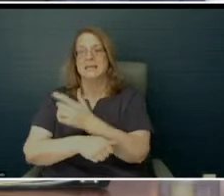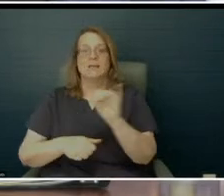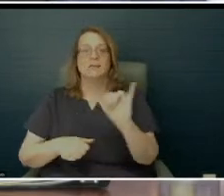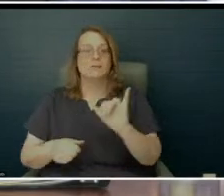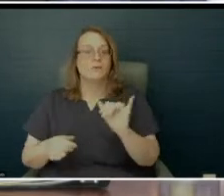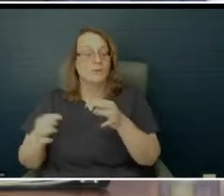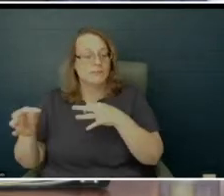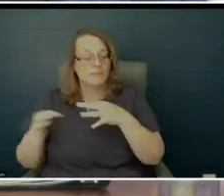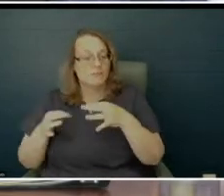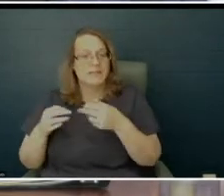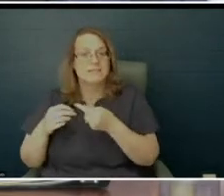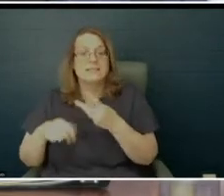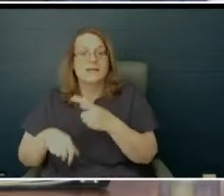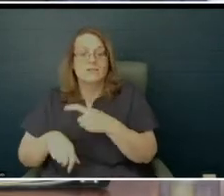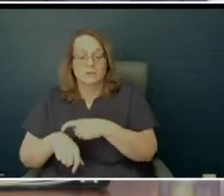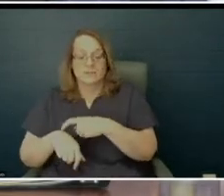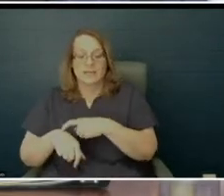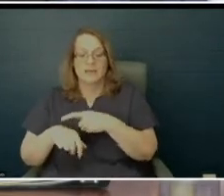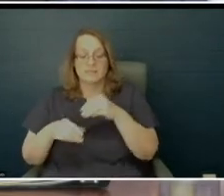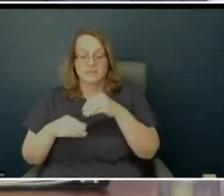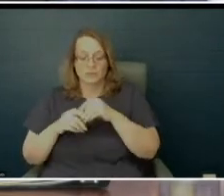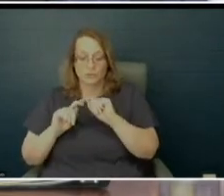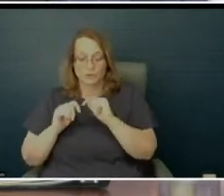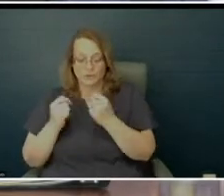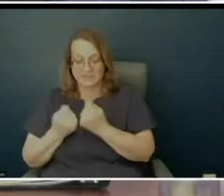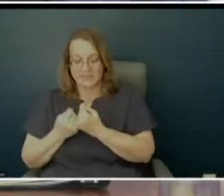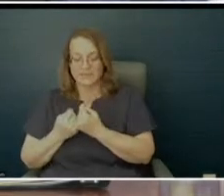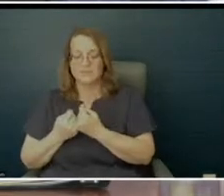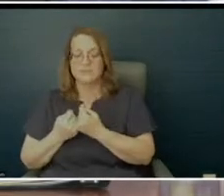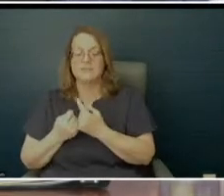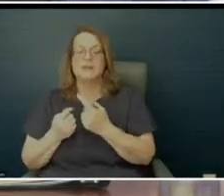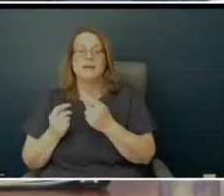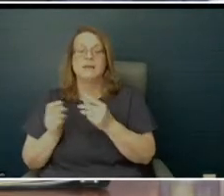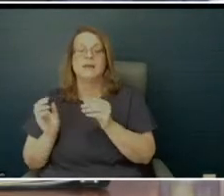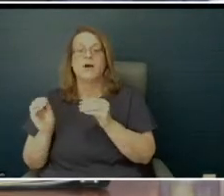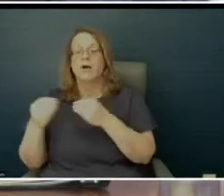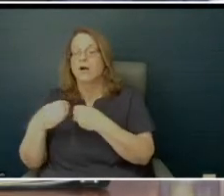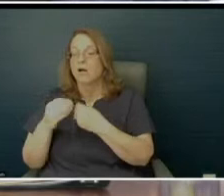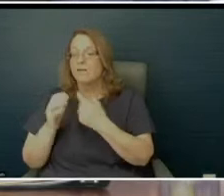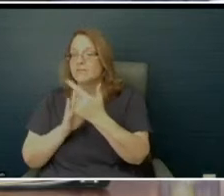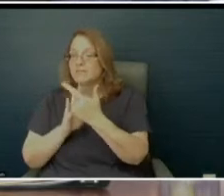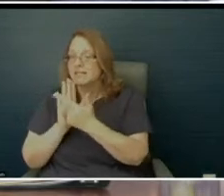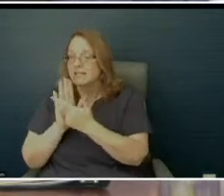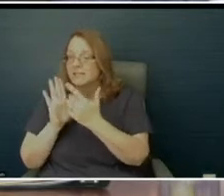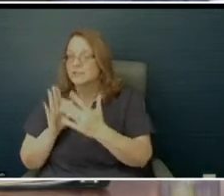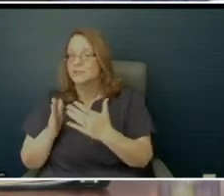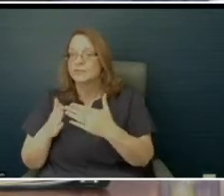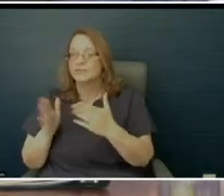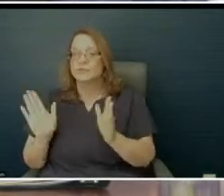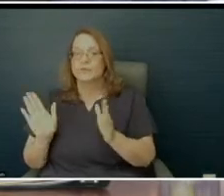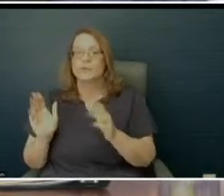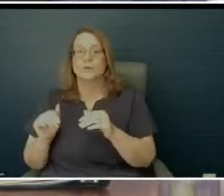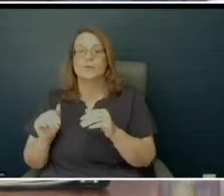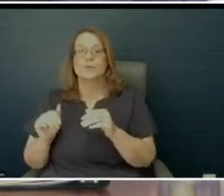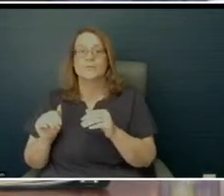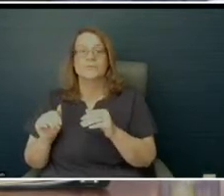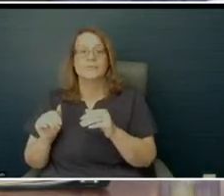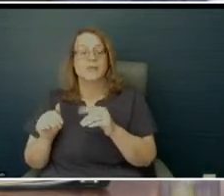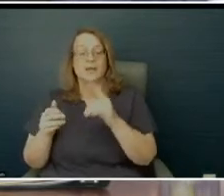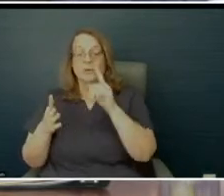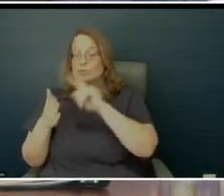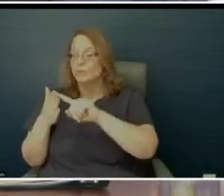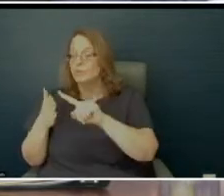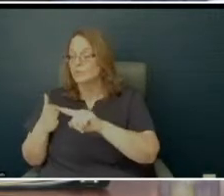Steve Engel, as well as the Office of the Solicitor General, researched it and gave us thorough, clear opinions